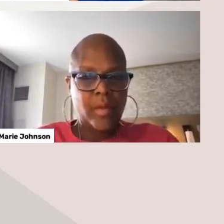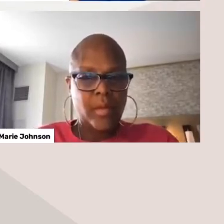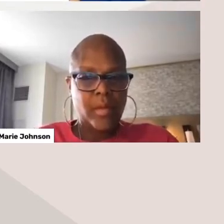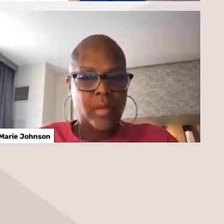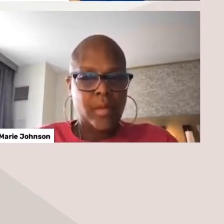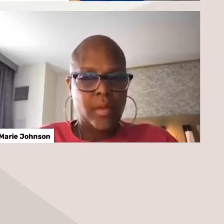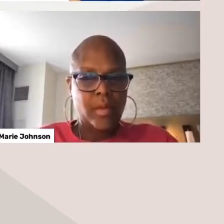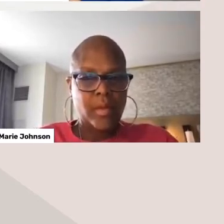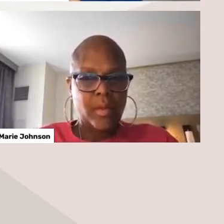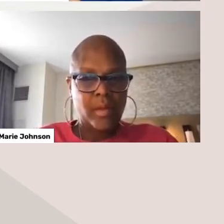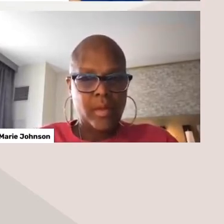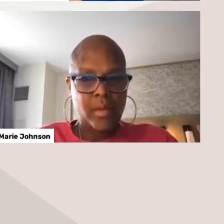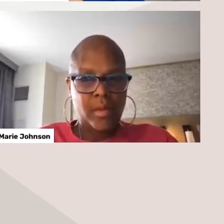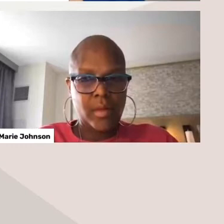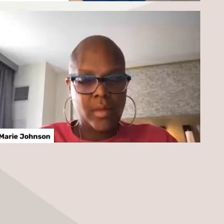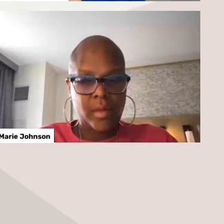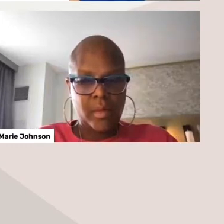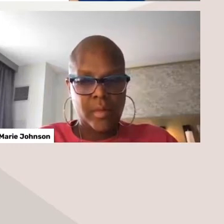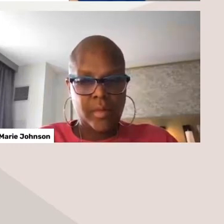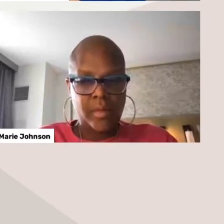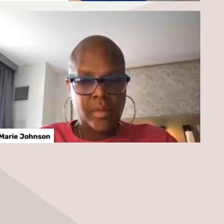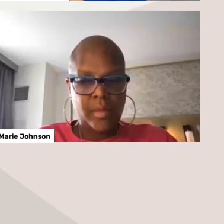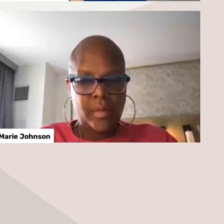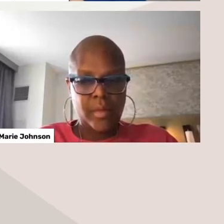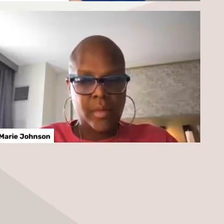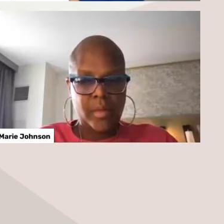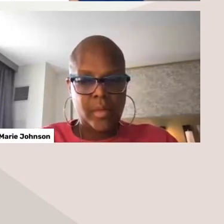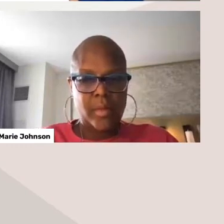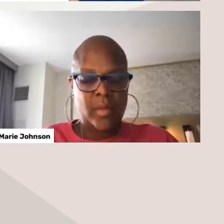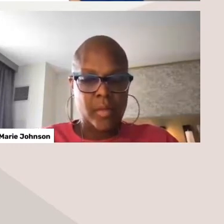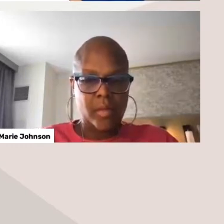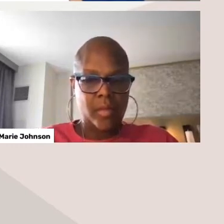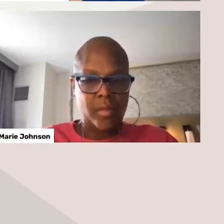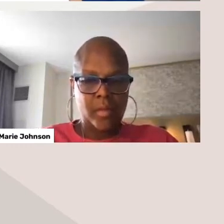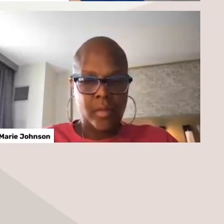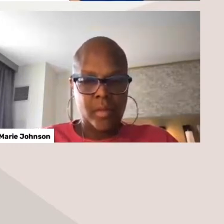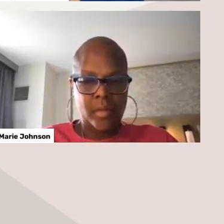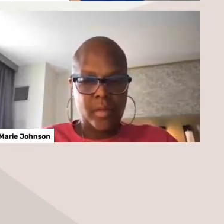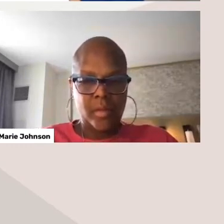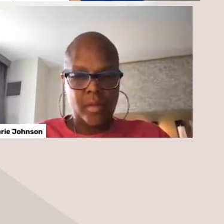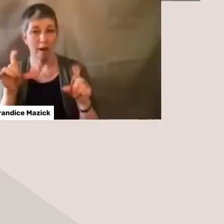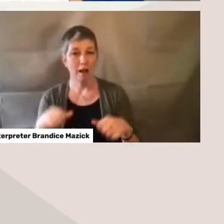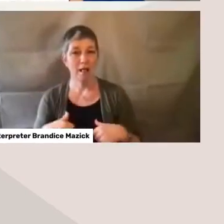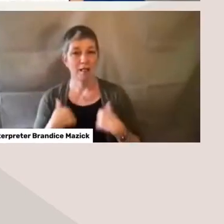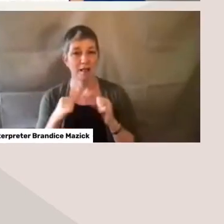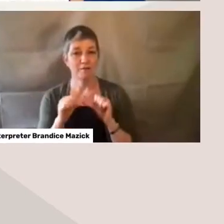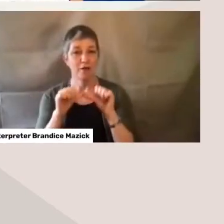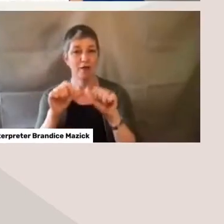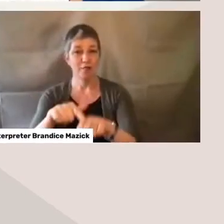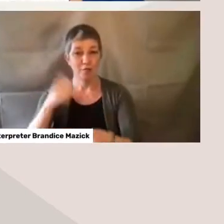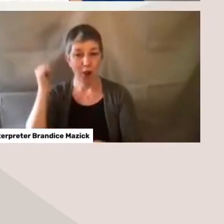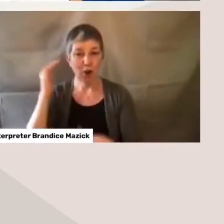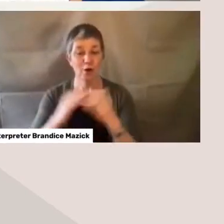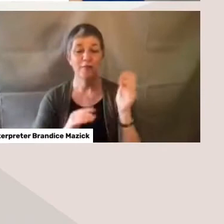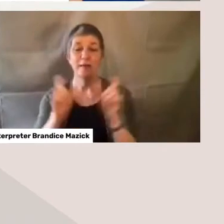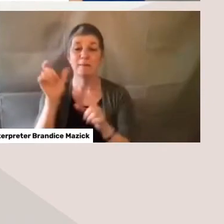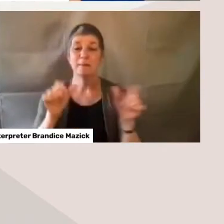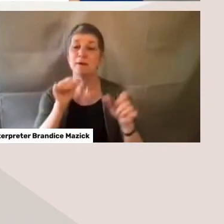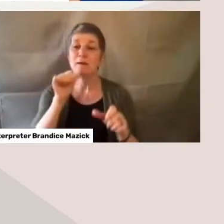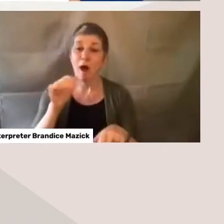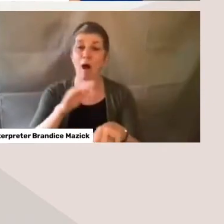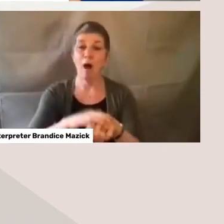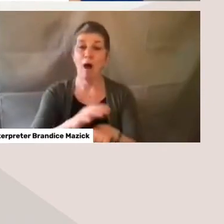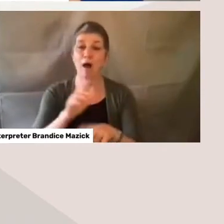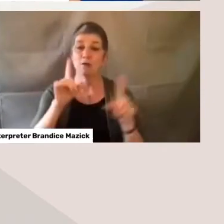during your presentation, you mentioned that people who are on clinical trials live longer than people who are not on clinical trials. Can